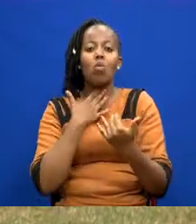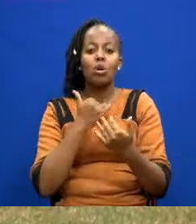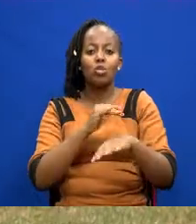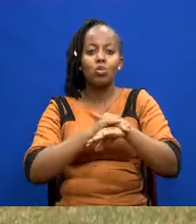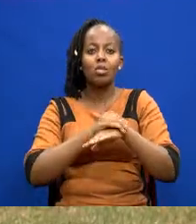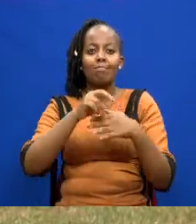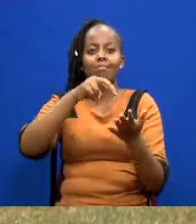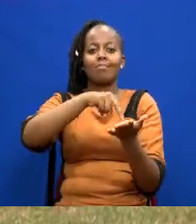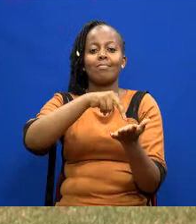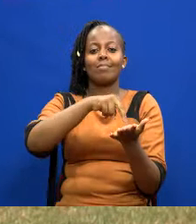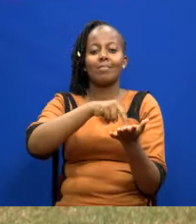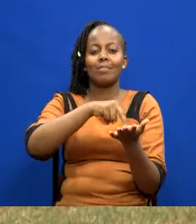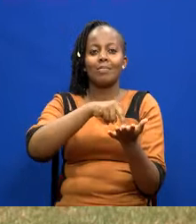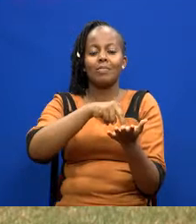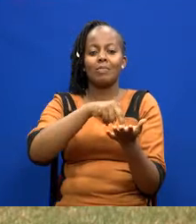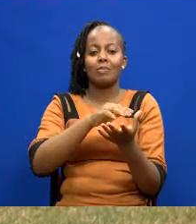going to get on our feet.